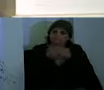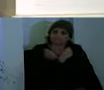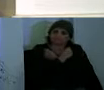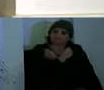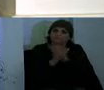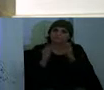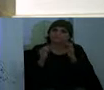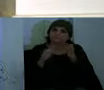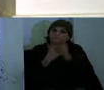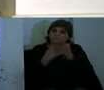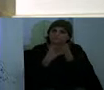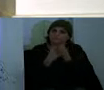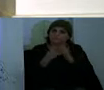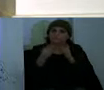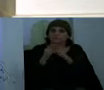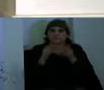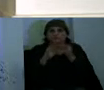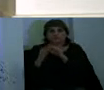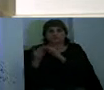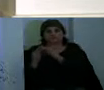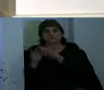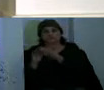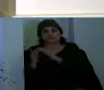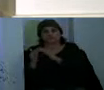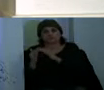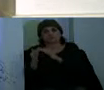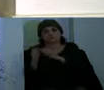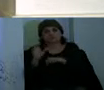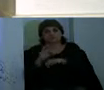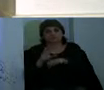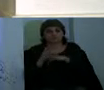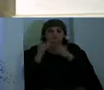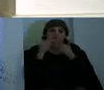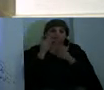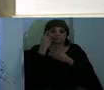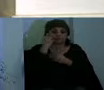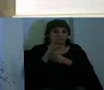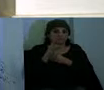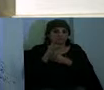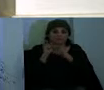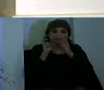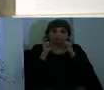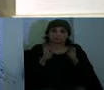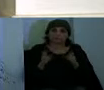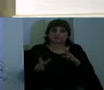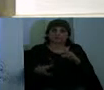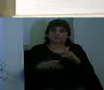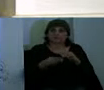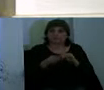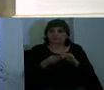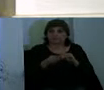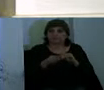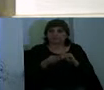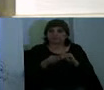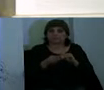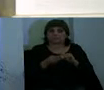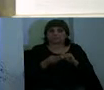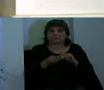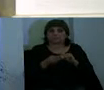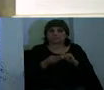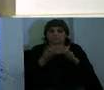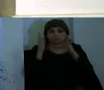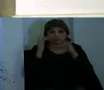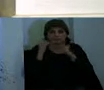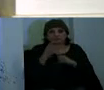to our community church. Thank you for the gift you have extended to us. May the light